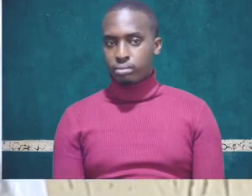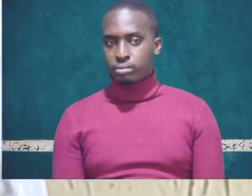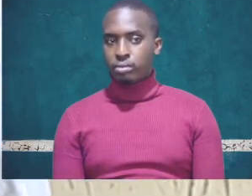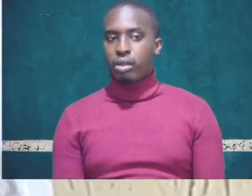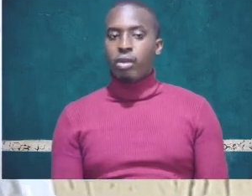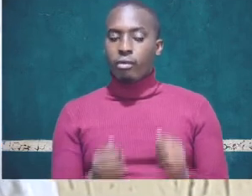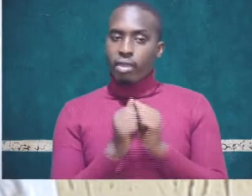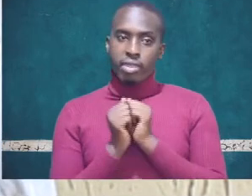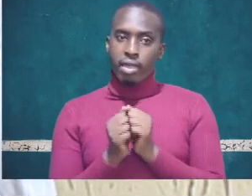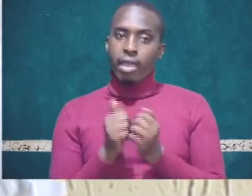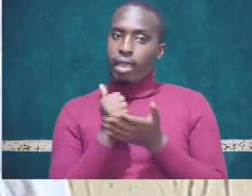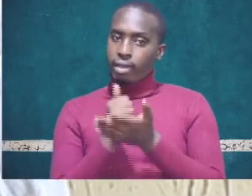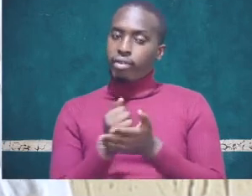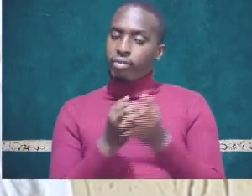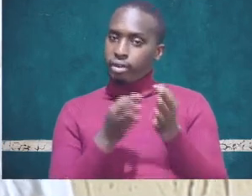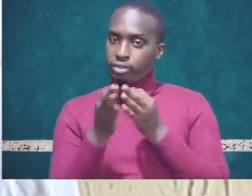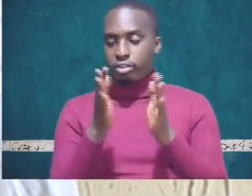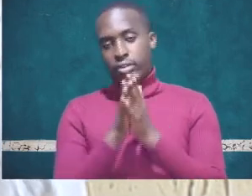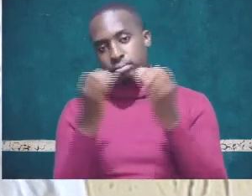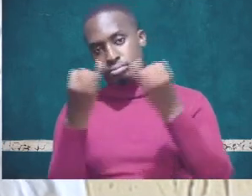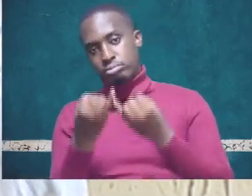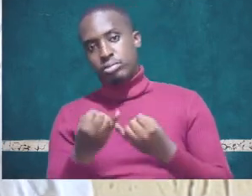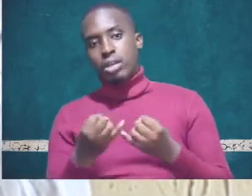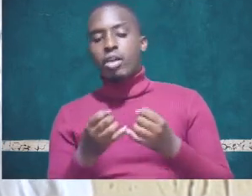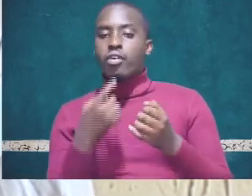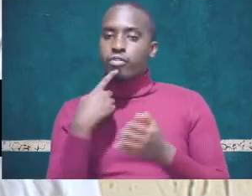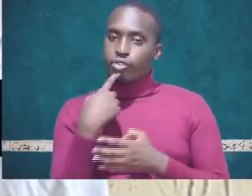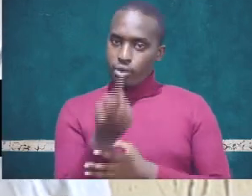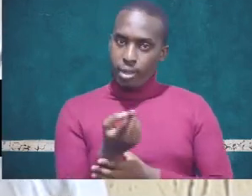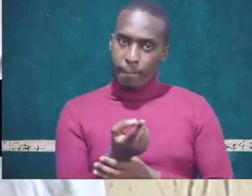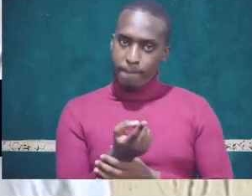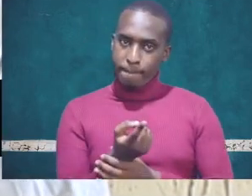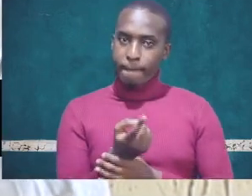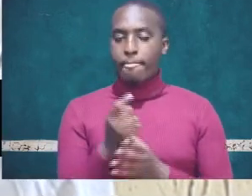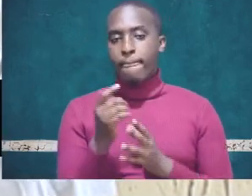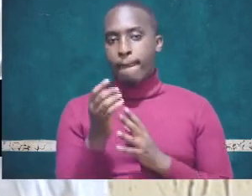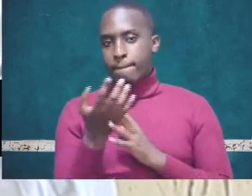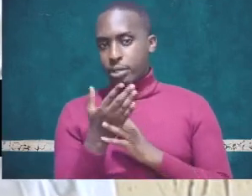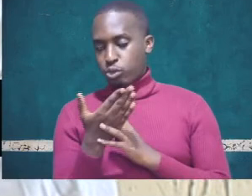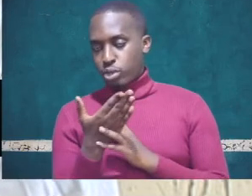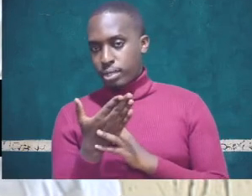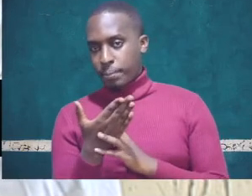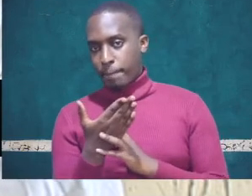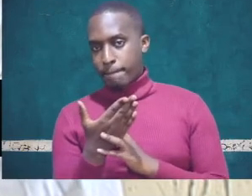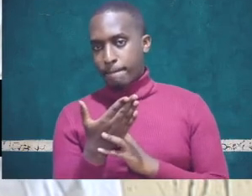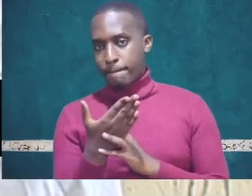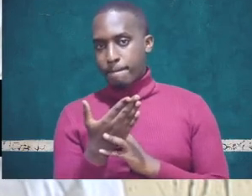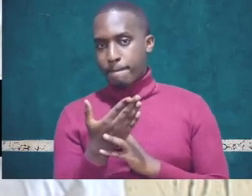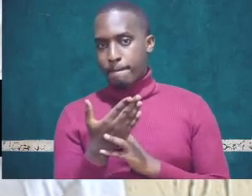distinguish between